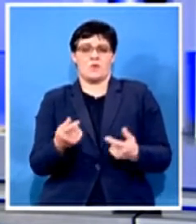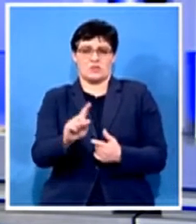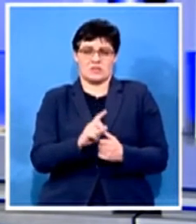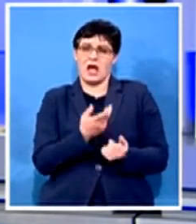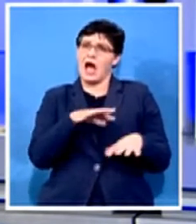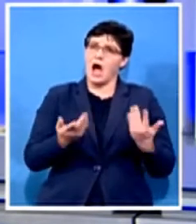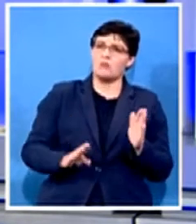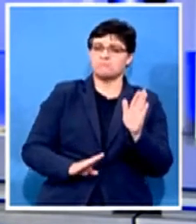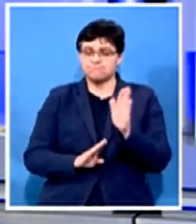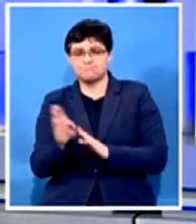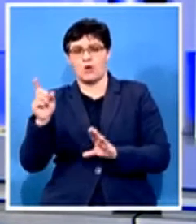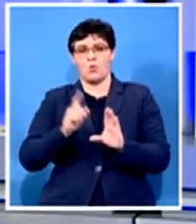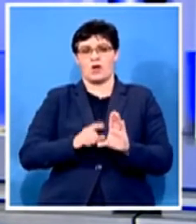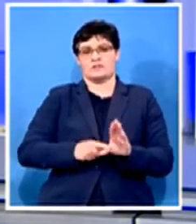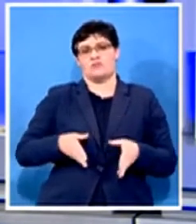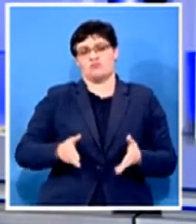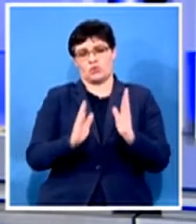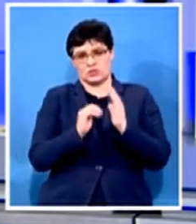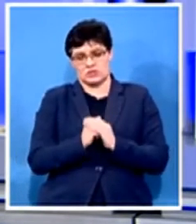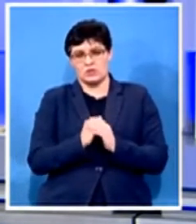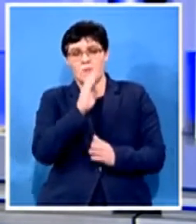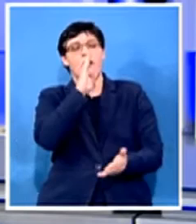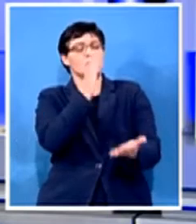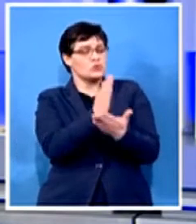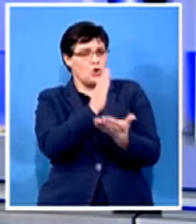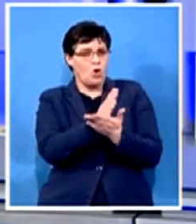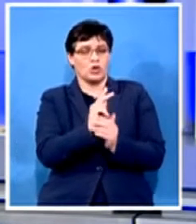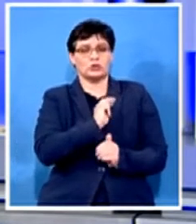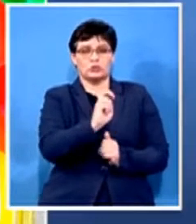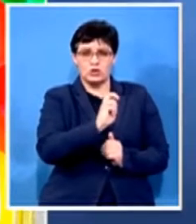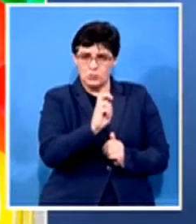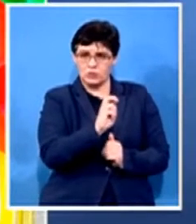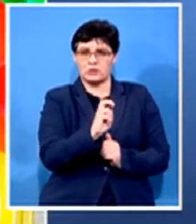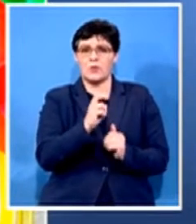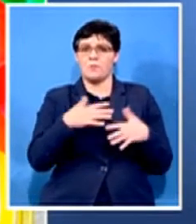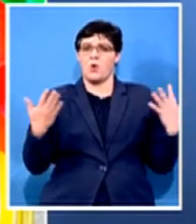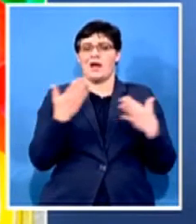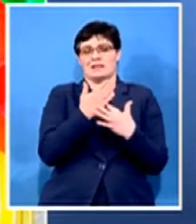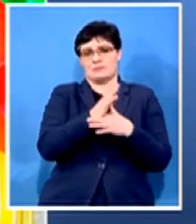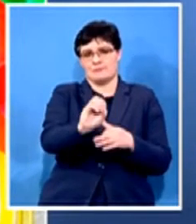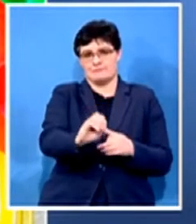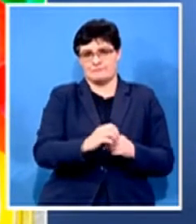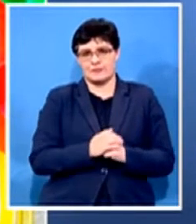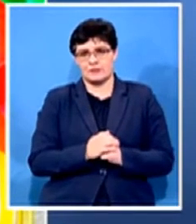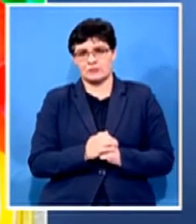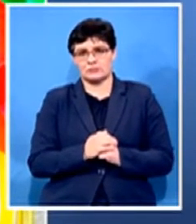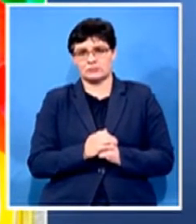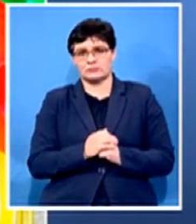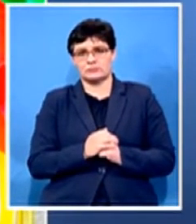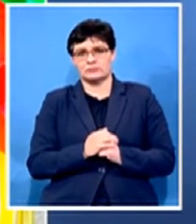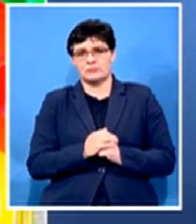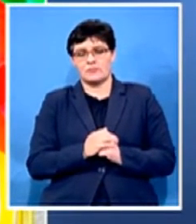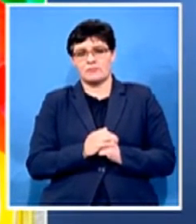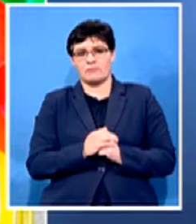roads to make sure that transport is made more accessible? Indeed. This October Transport Month,